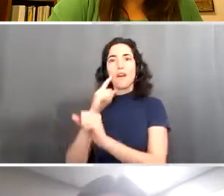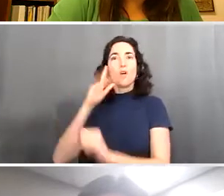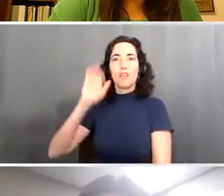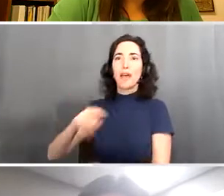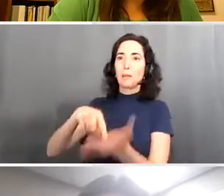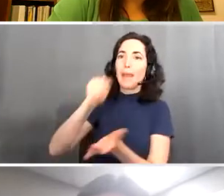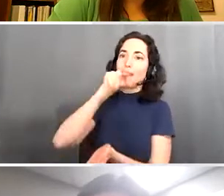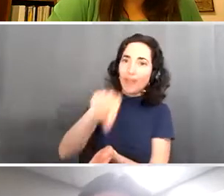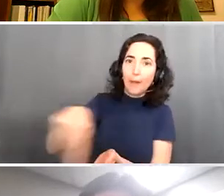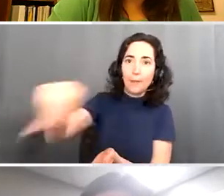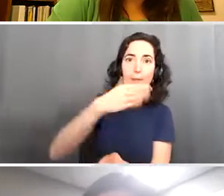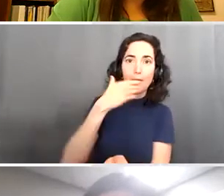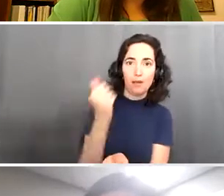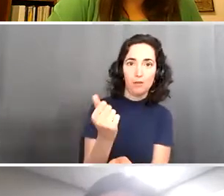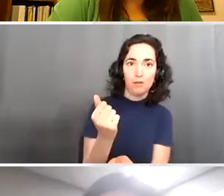we